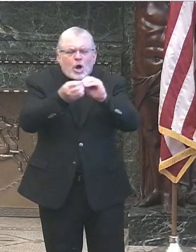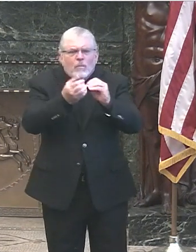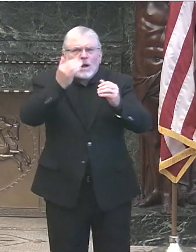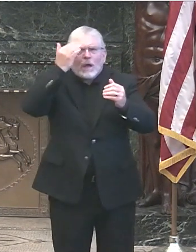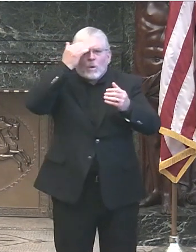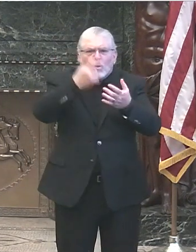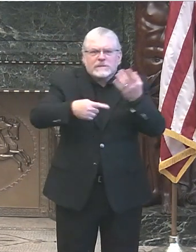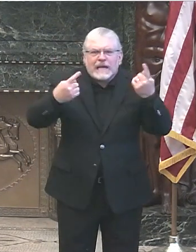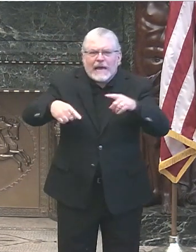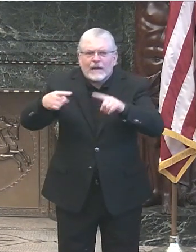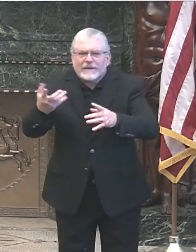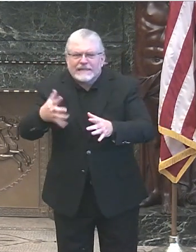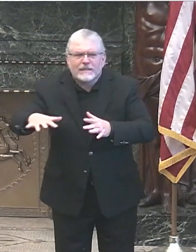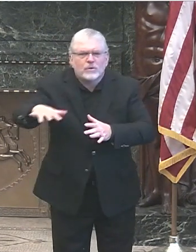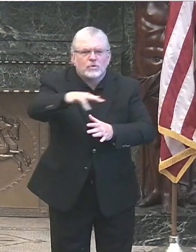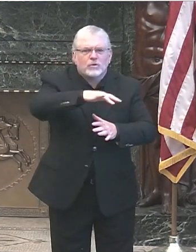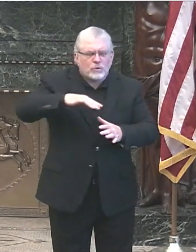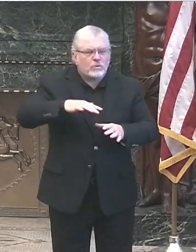Thank you.